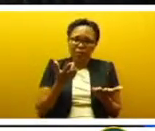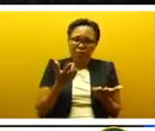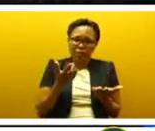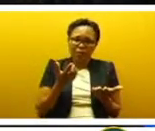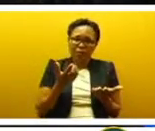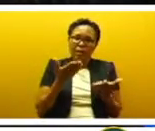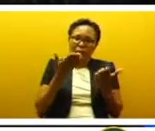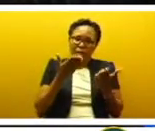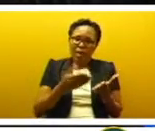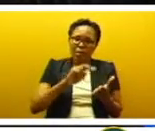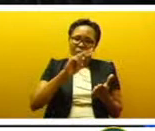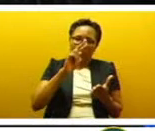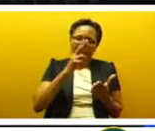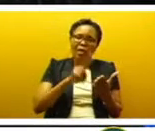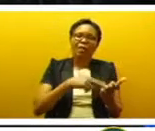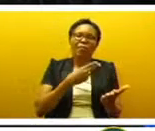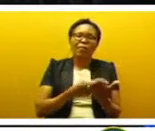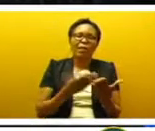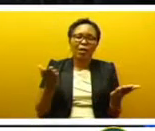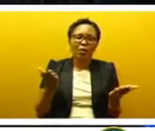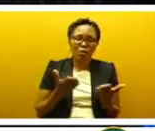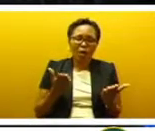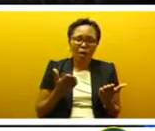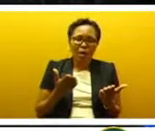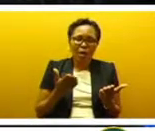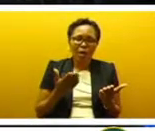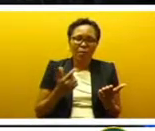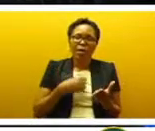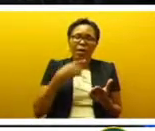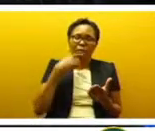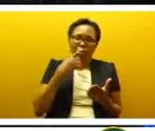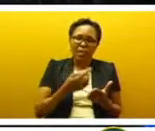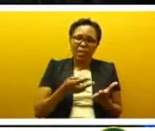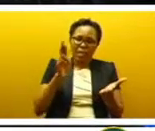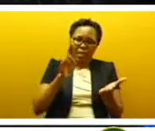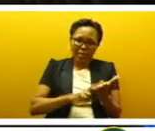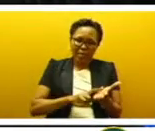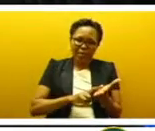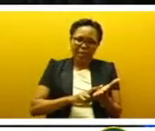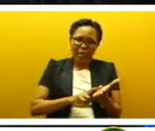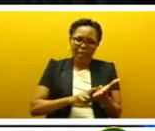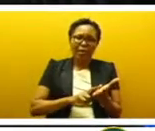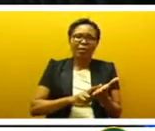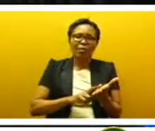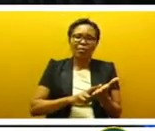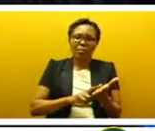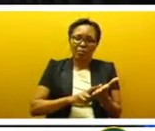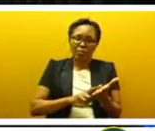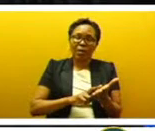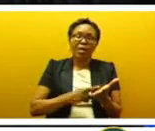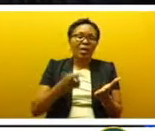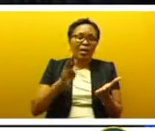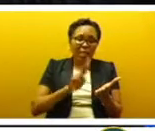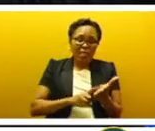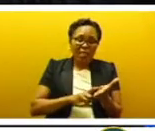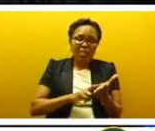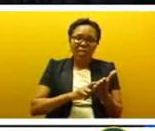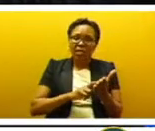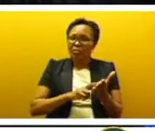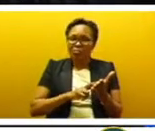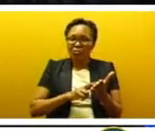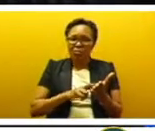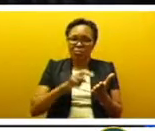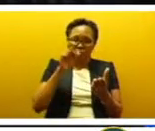failure is this. In short, I'm saying the register cannot be mysterious. If the register is mysterious,